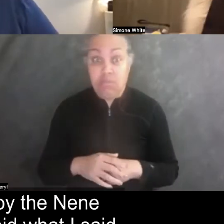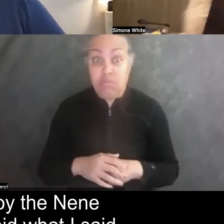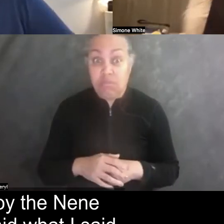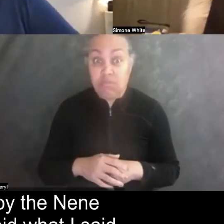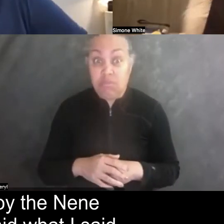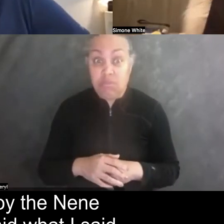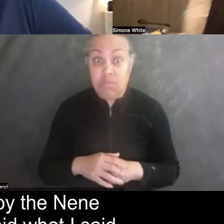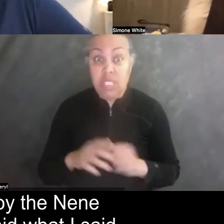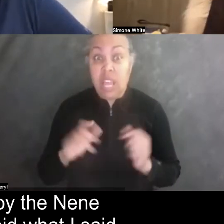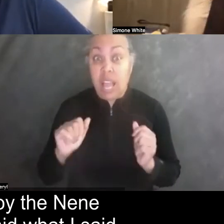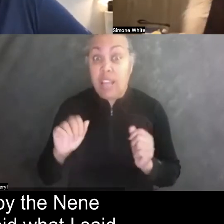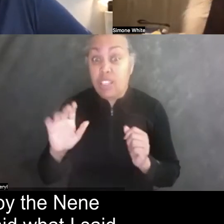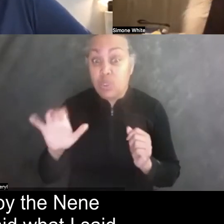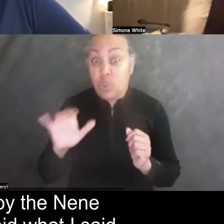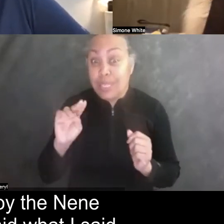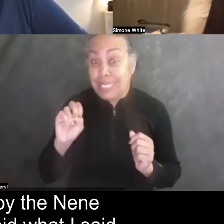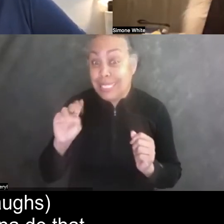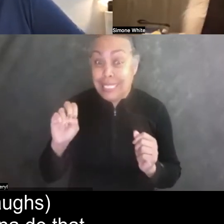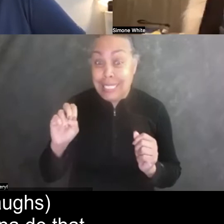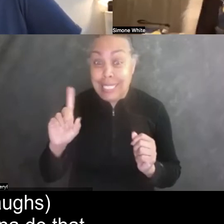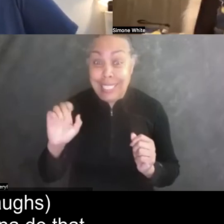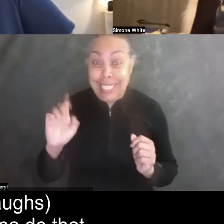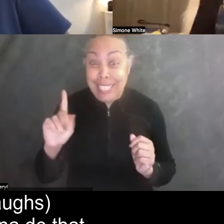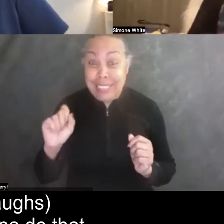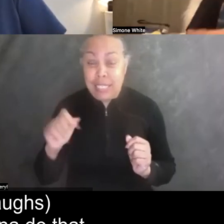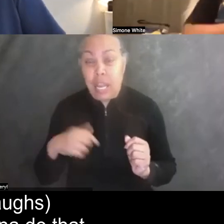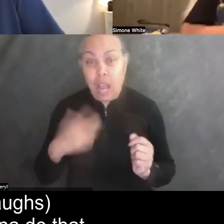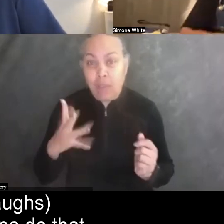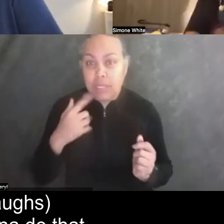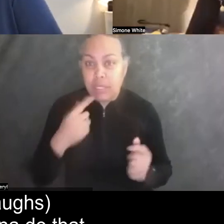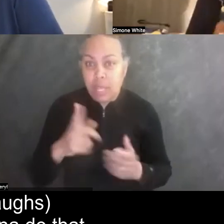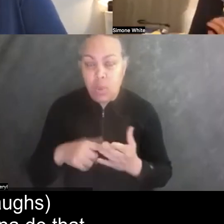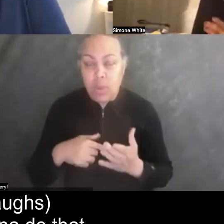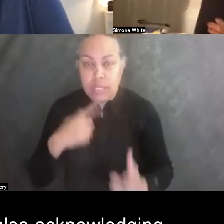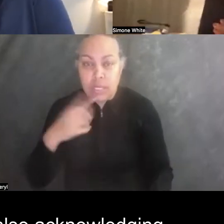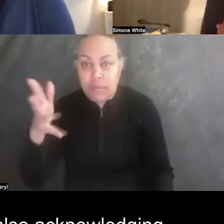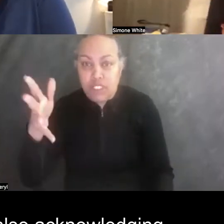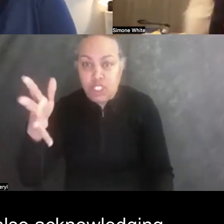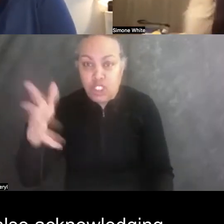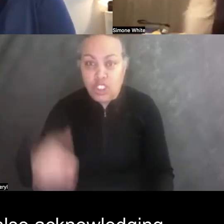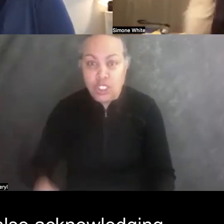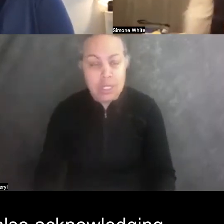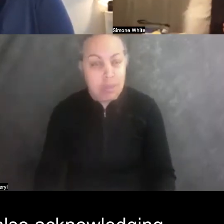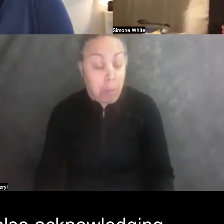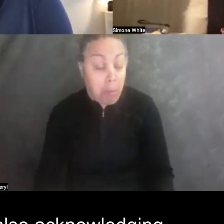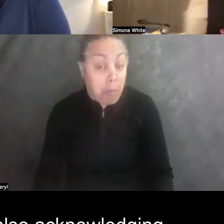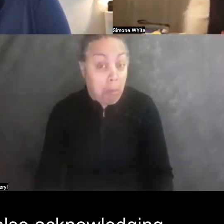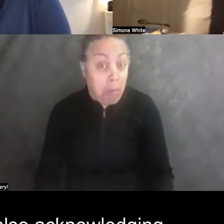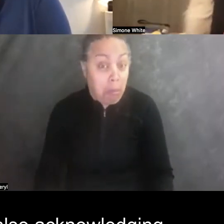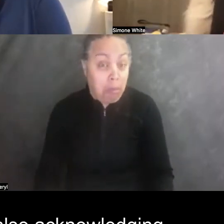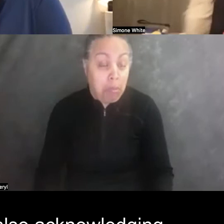the Nene Leakes meme. I said what I said, but I'm not gonna do that. Well, but you did say